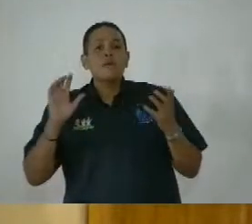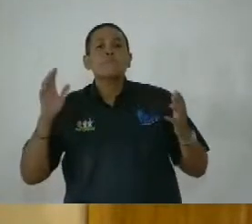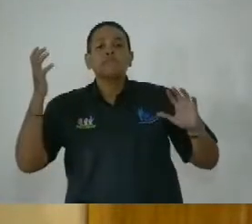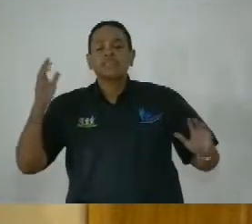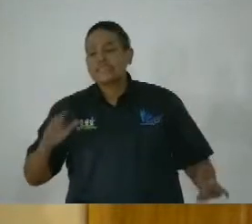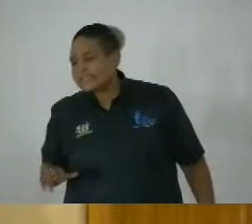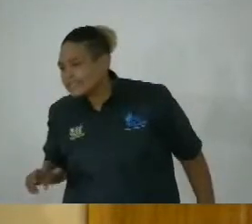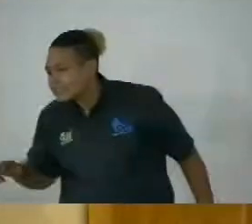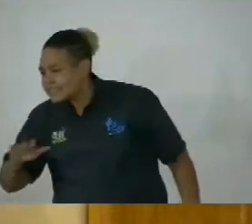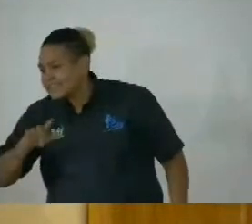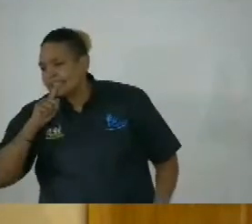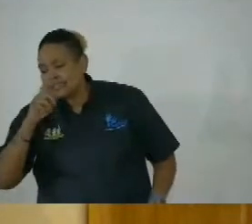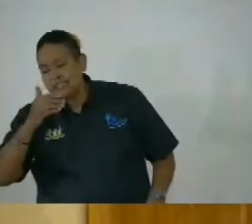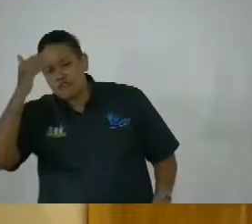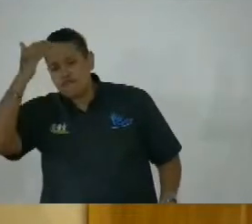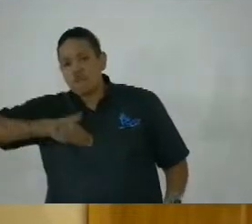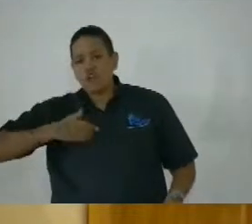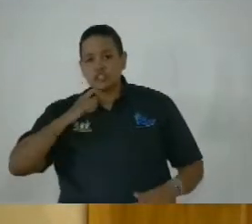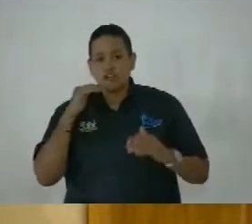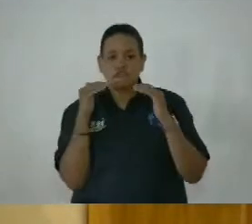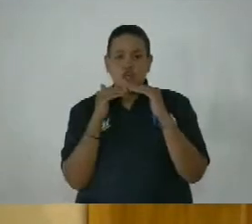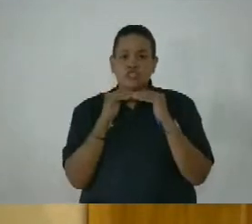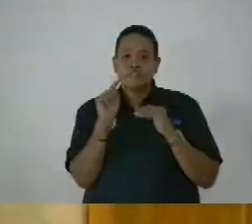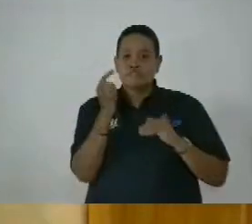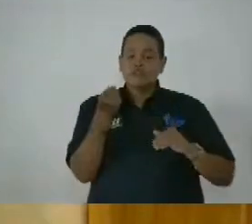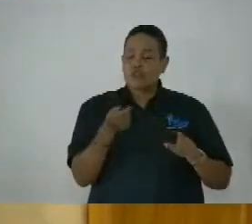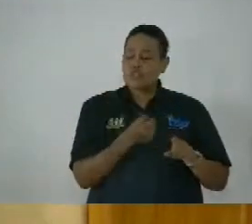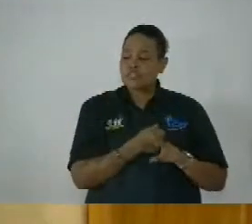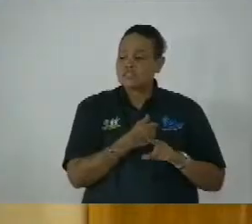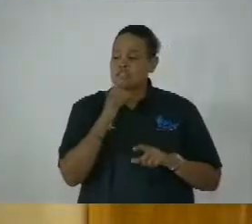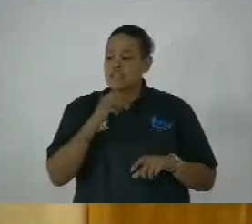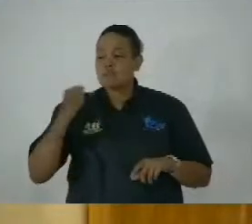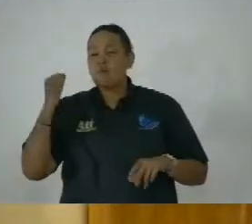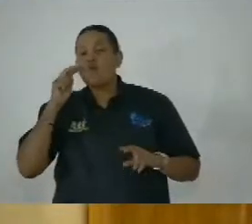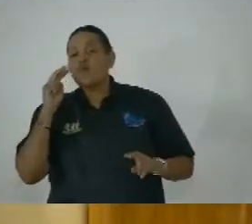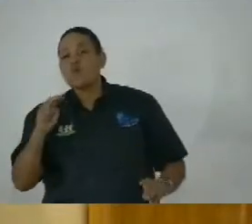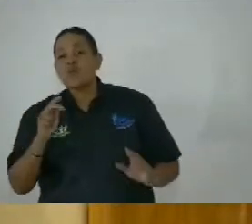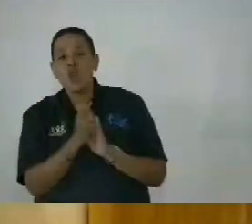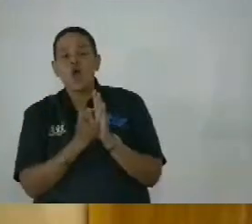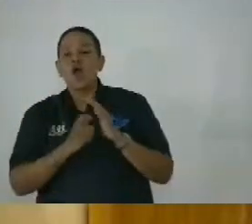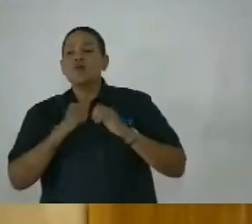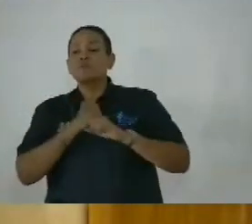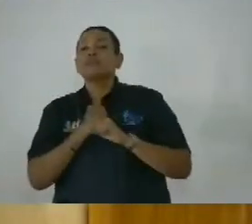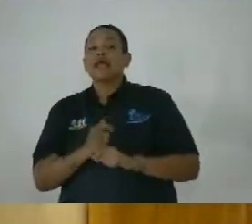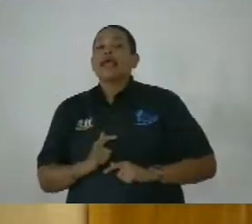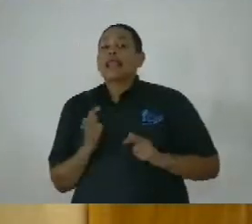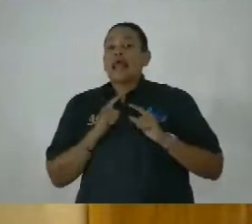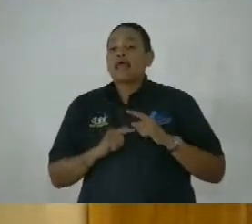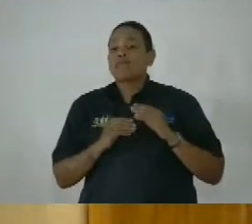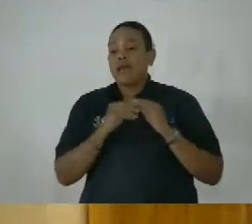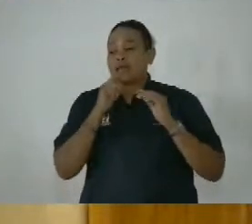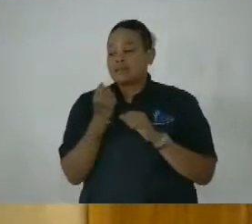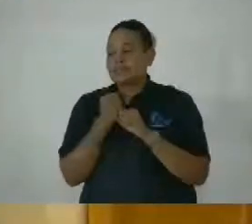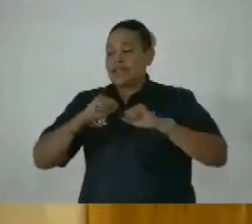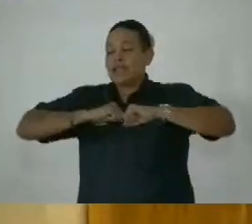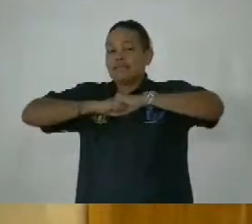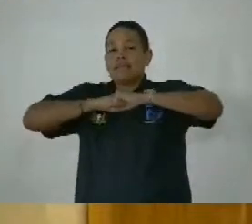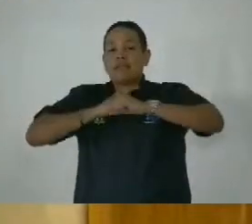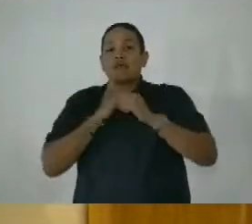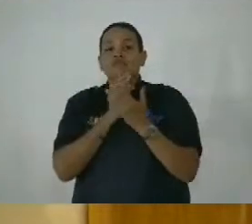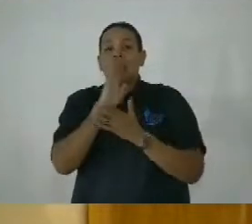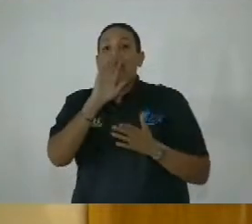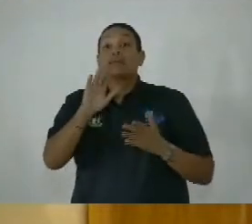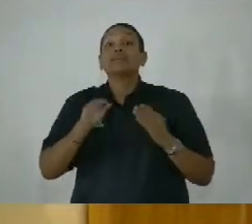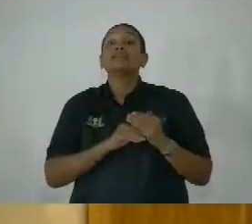they stand on the front line of justice. Yes. They uphold the law, they protect lives, and safeguard rights.